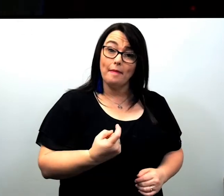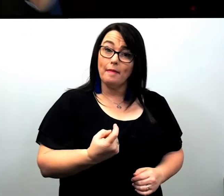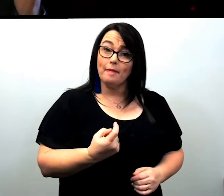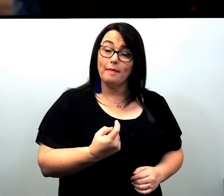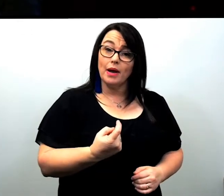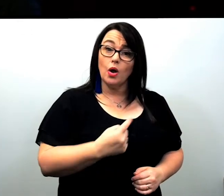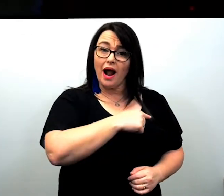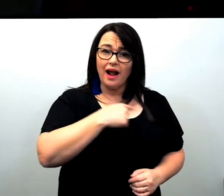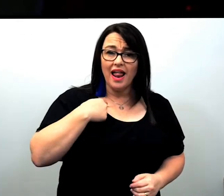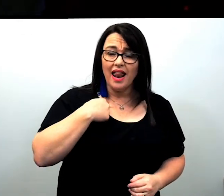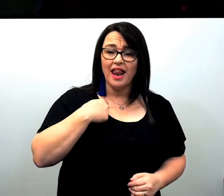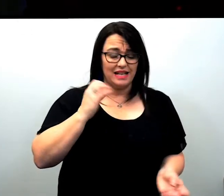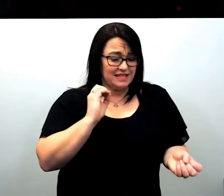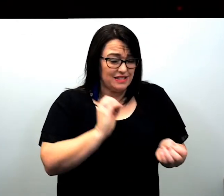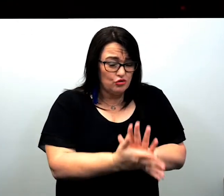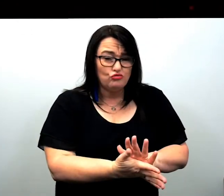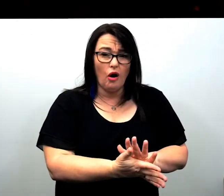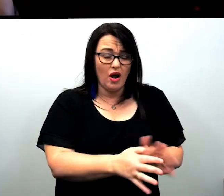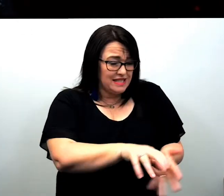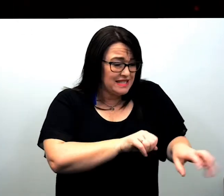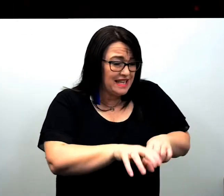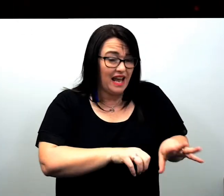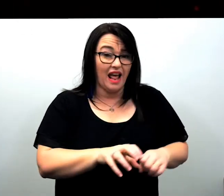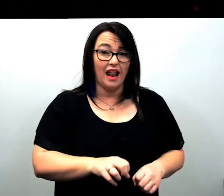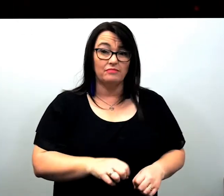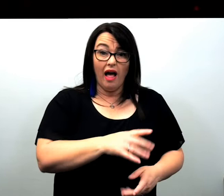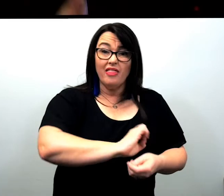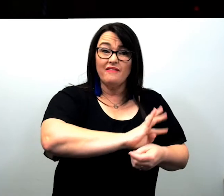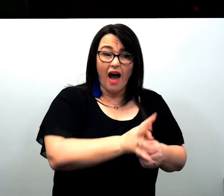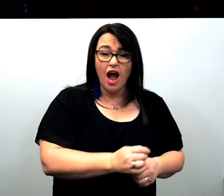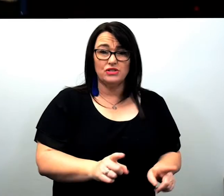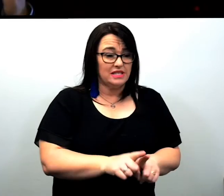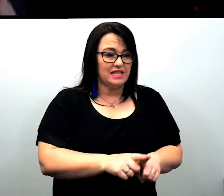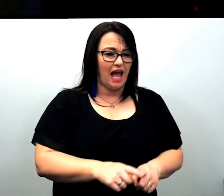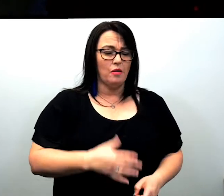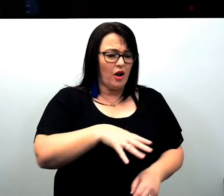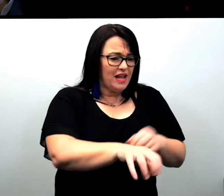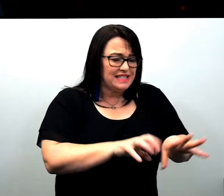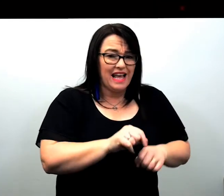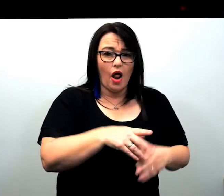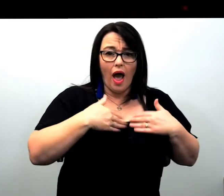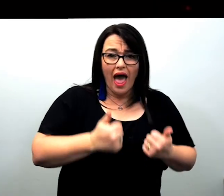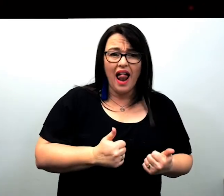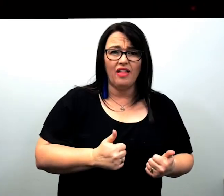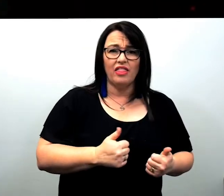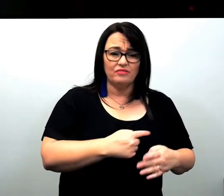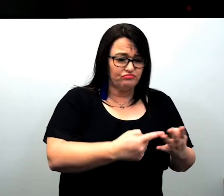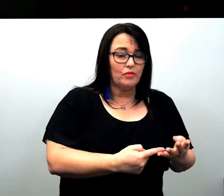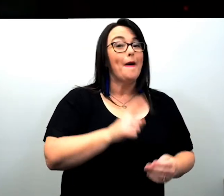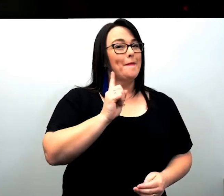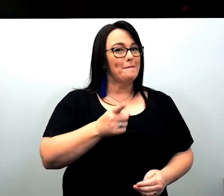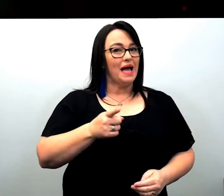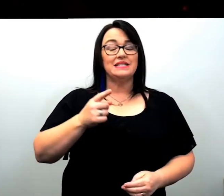do. Steal, kill and destroy. Destroy from people's economies, destroy from their health. But Jesus came to